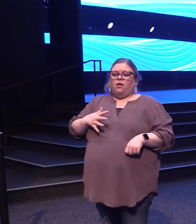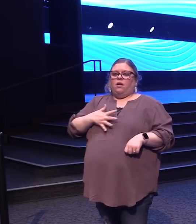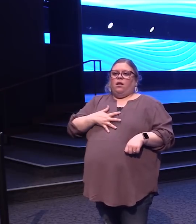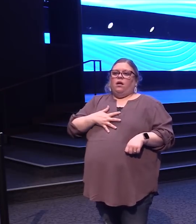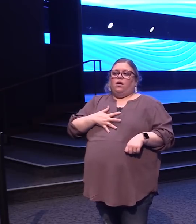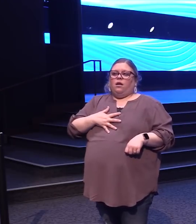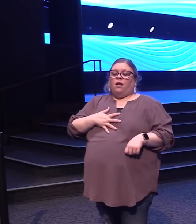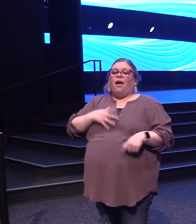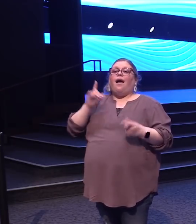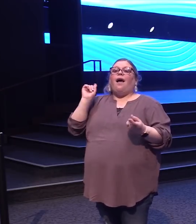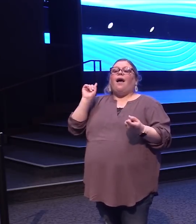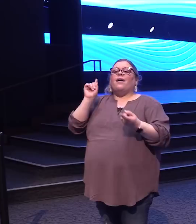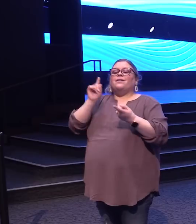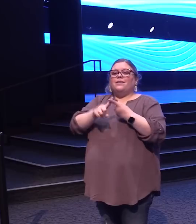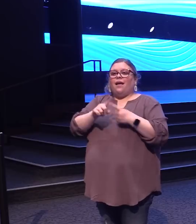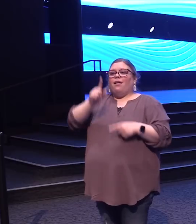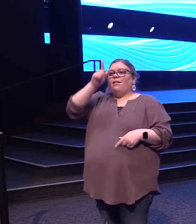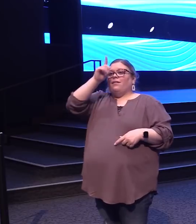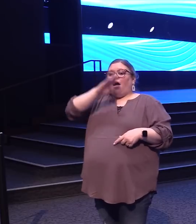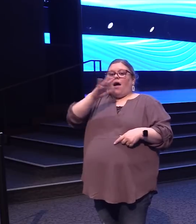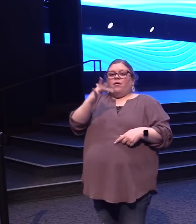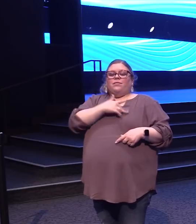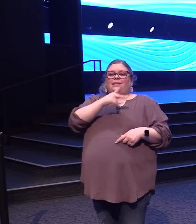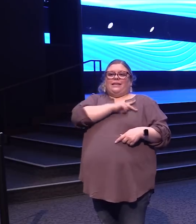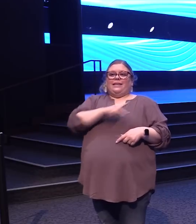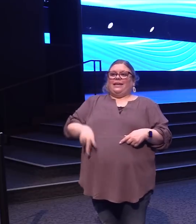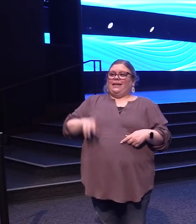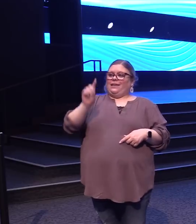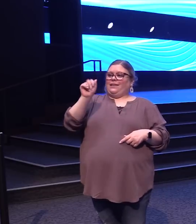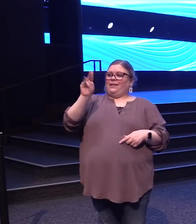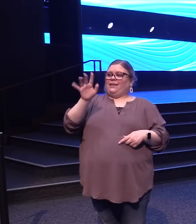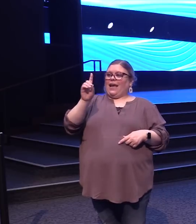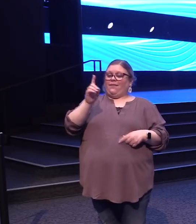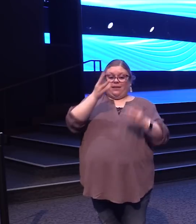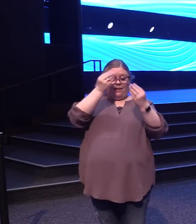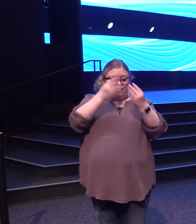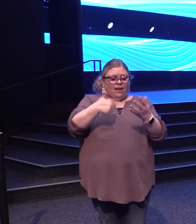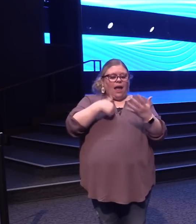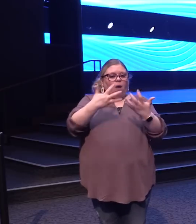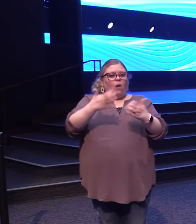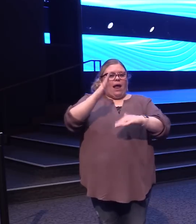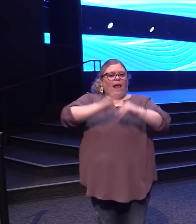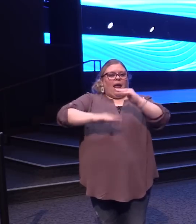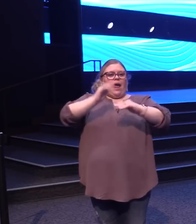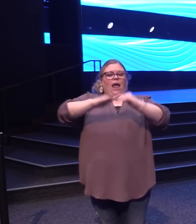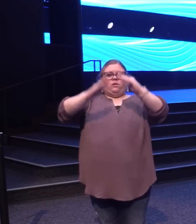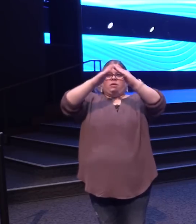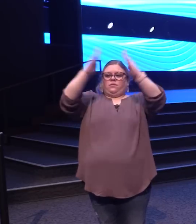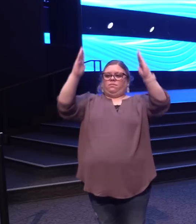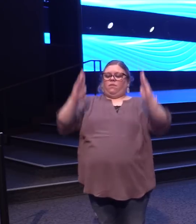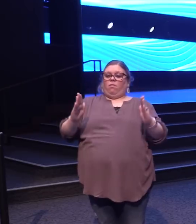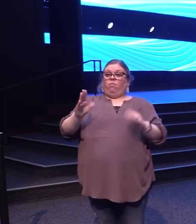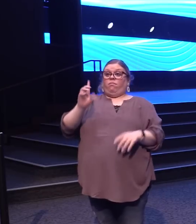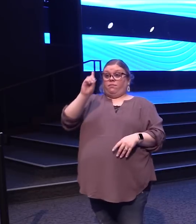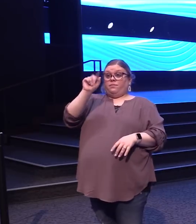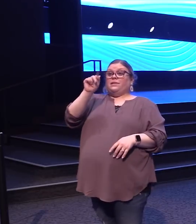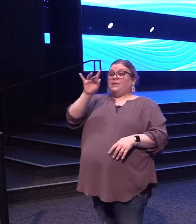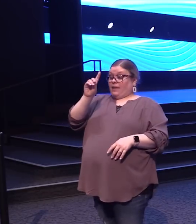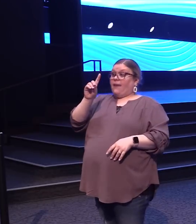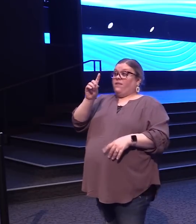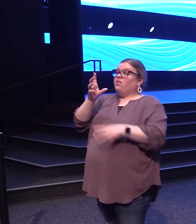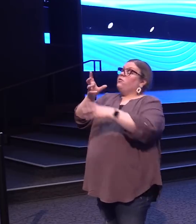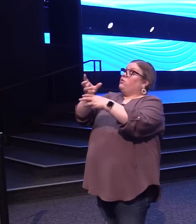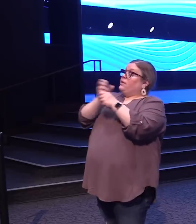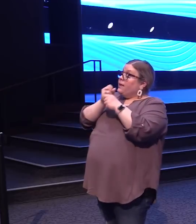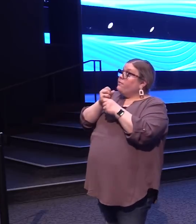Until God speaks to King David and he says, I want a house built. Now David receives the vision, he raises the